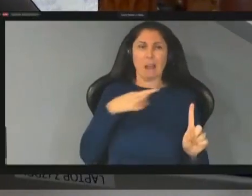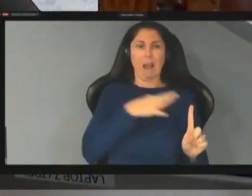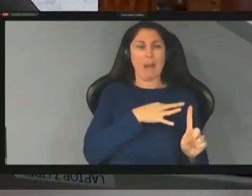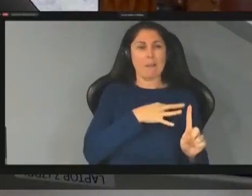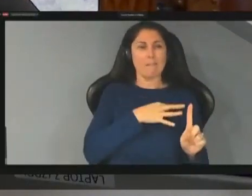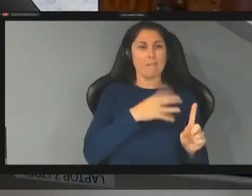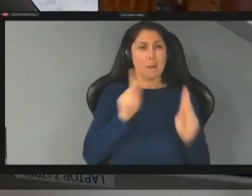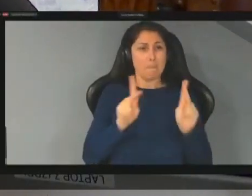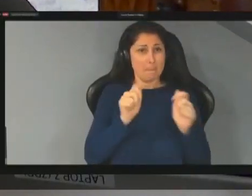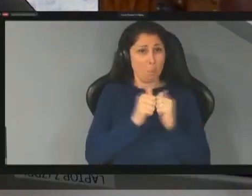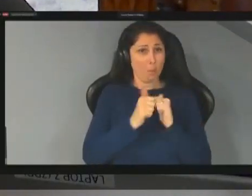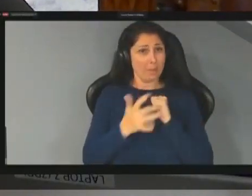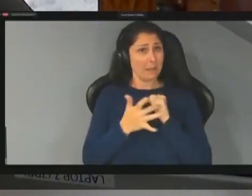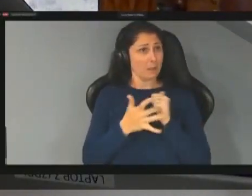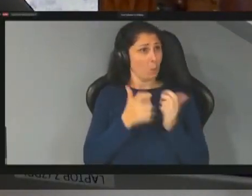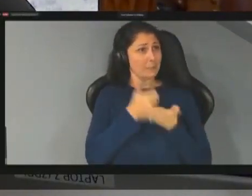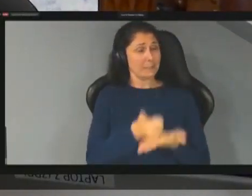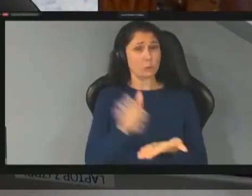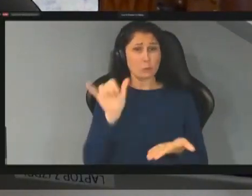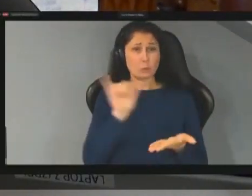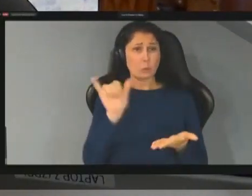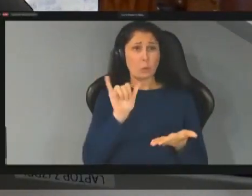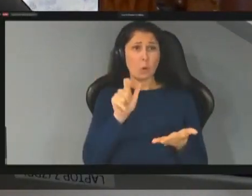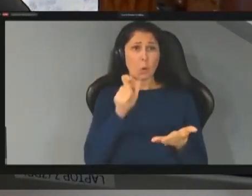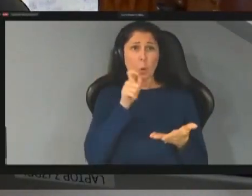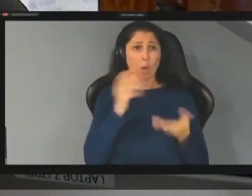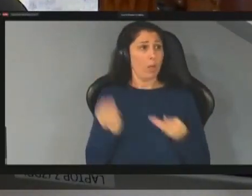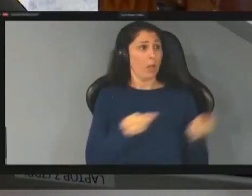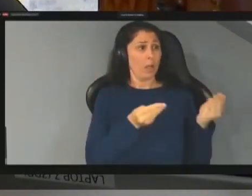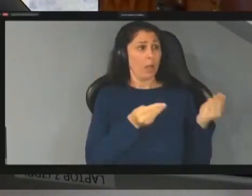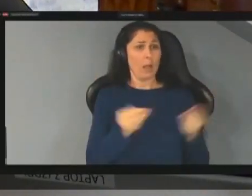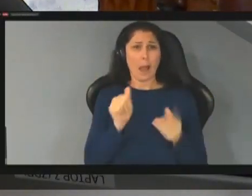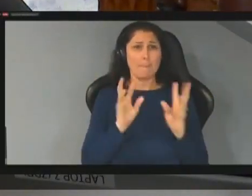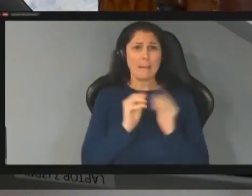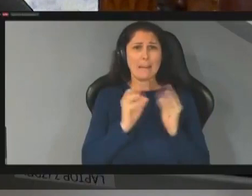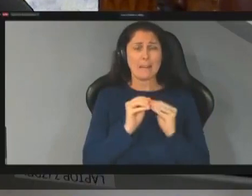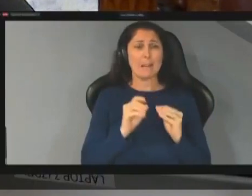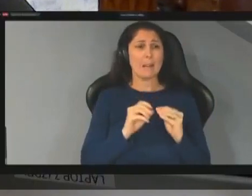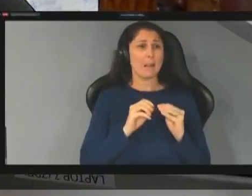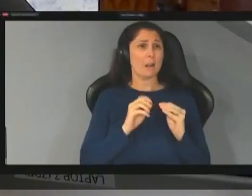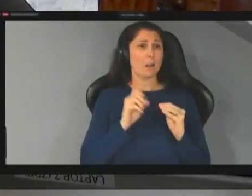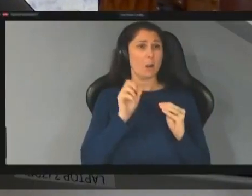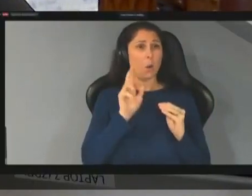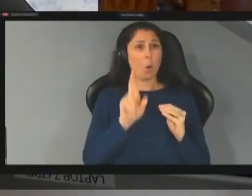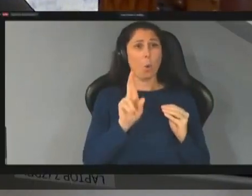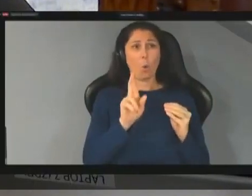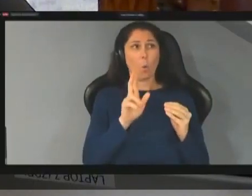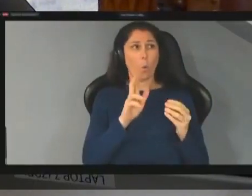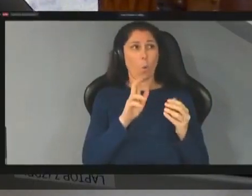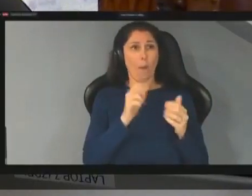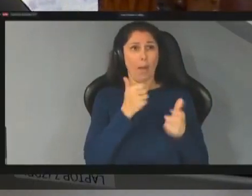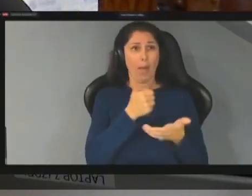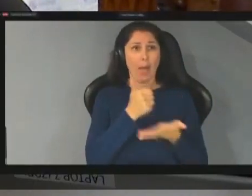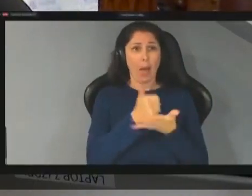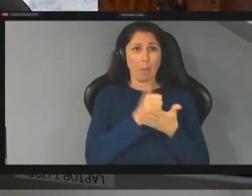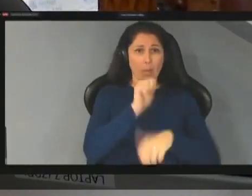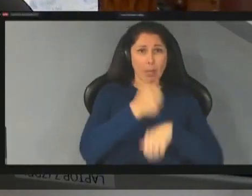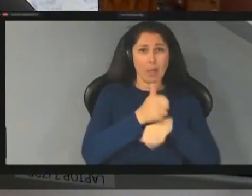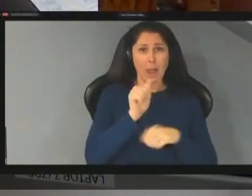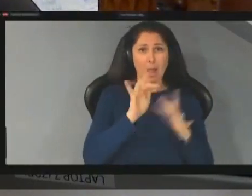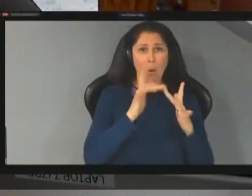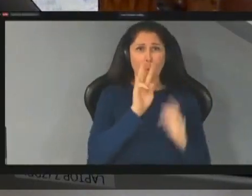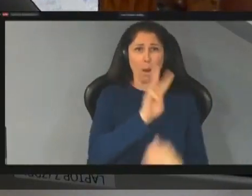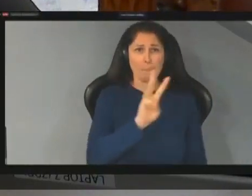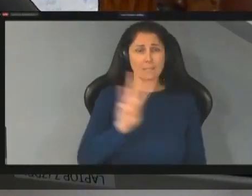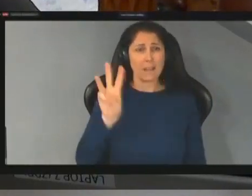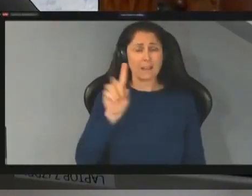technical assistance around just simply facilitating a meeting, for example, or putting together a website. And those are easily remedied if we